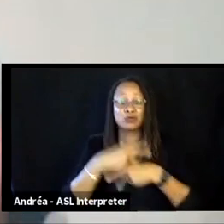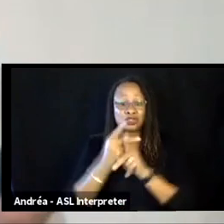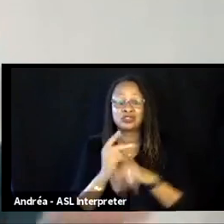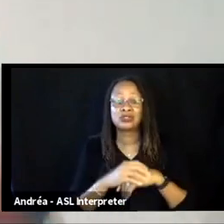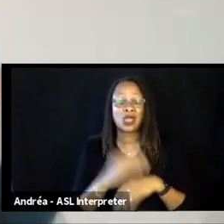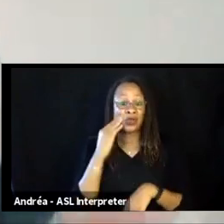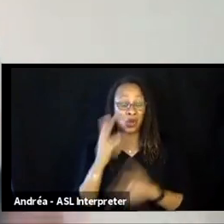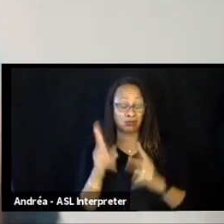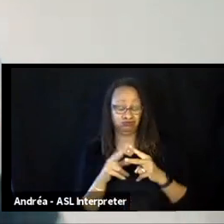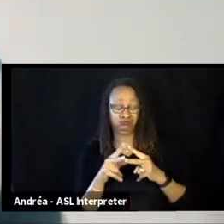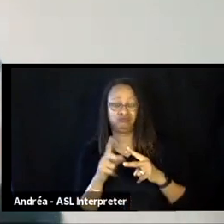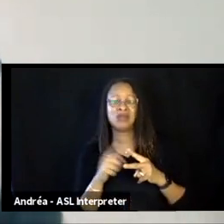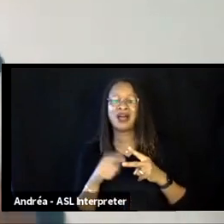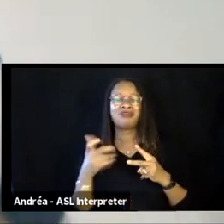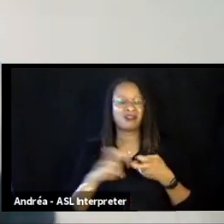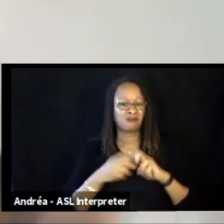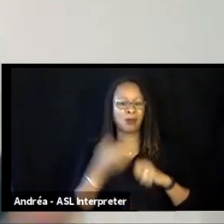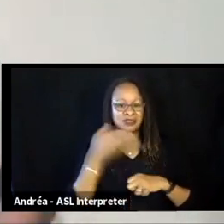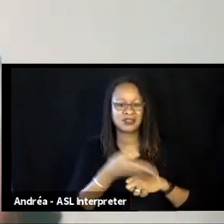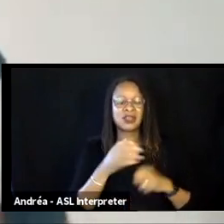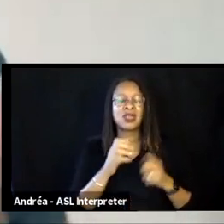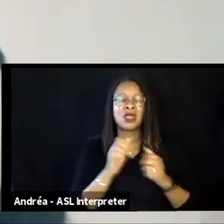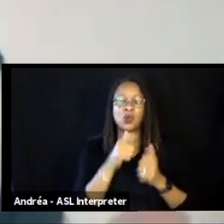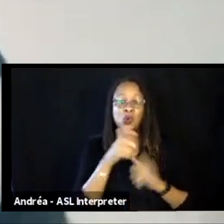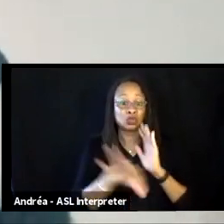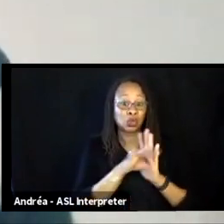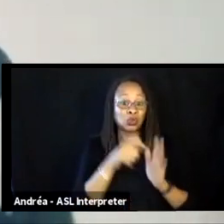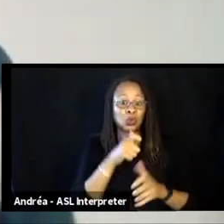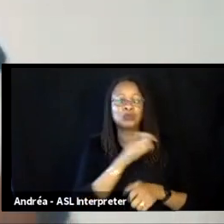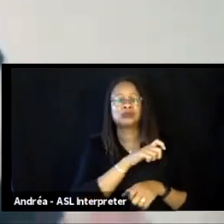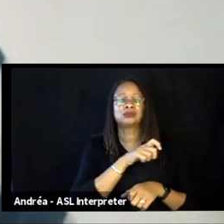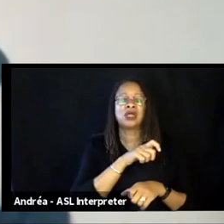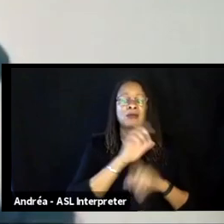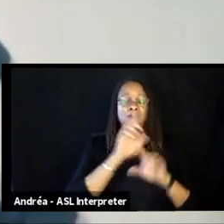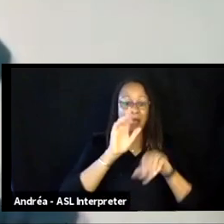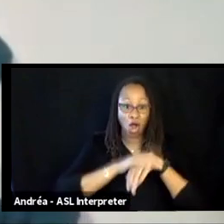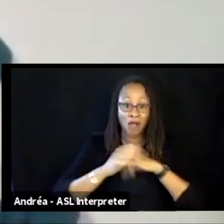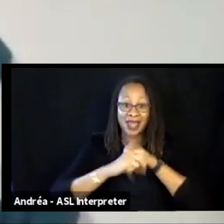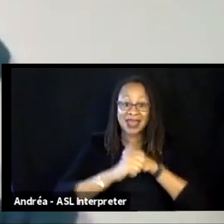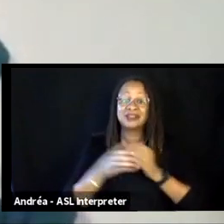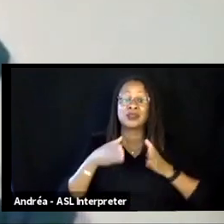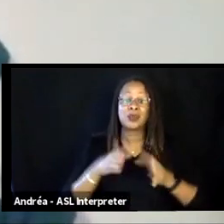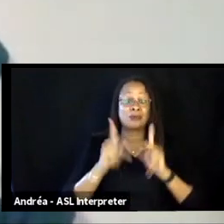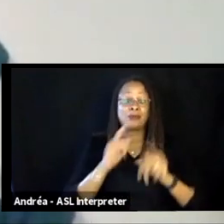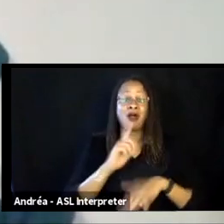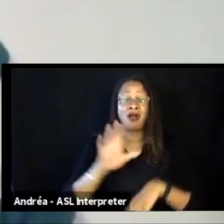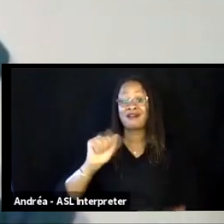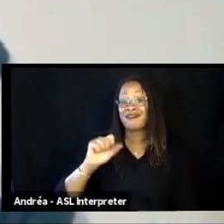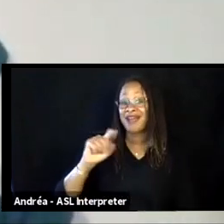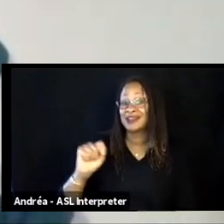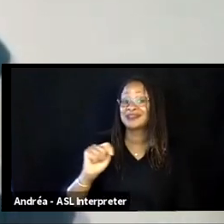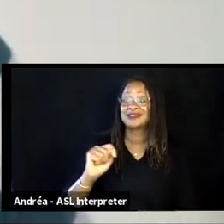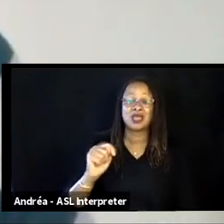production, there's a lot of issues there with who is chosen to kind of be on the ads and the way people are cast, as